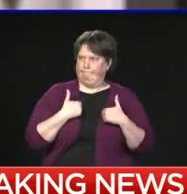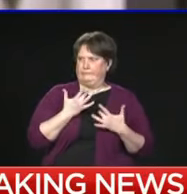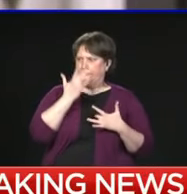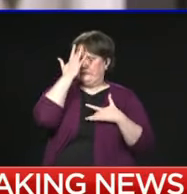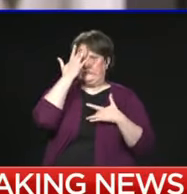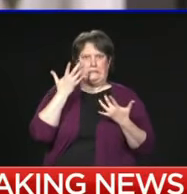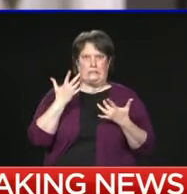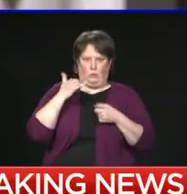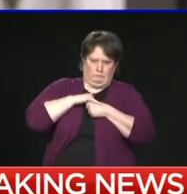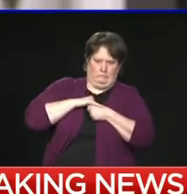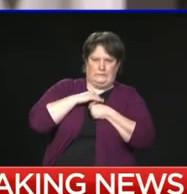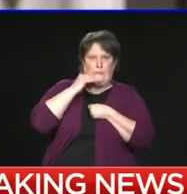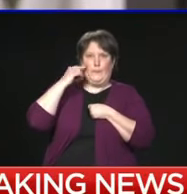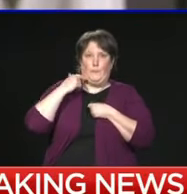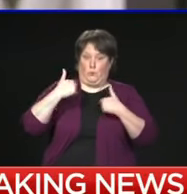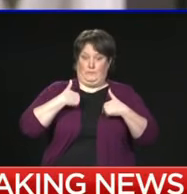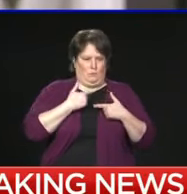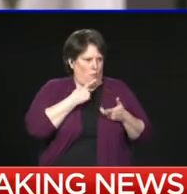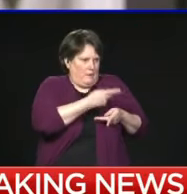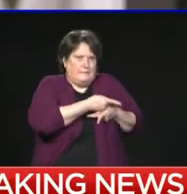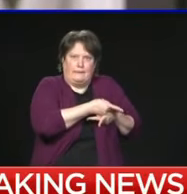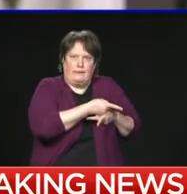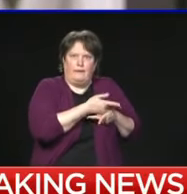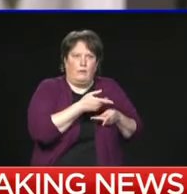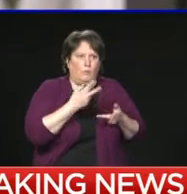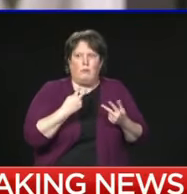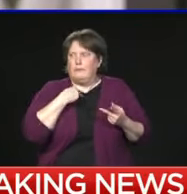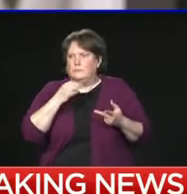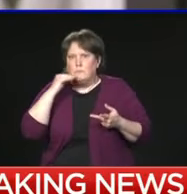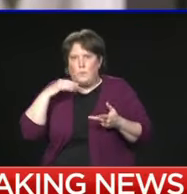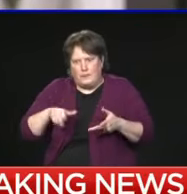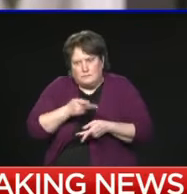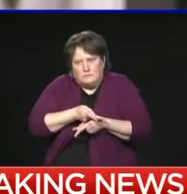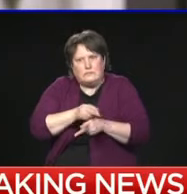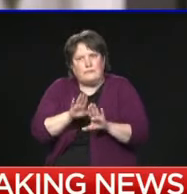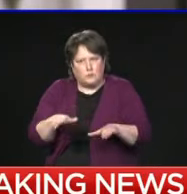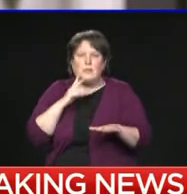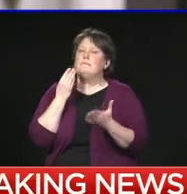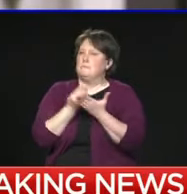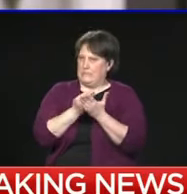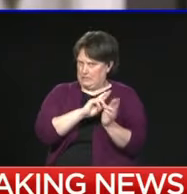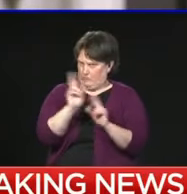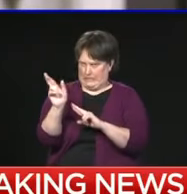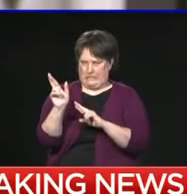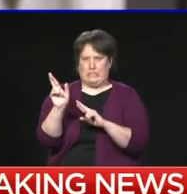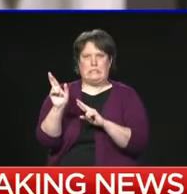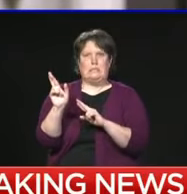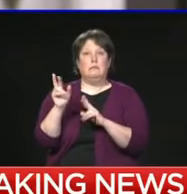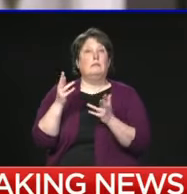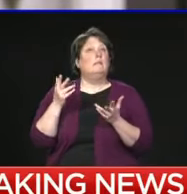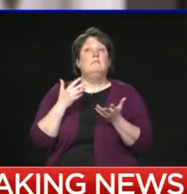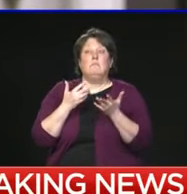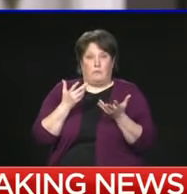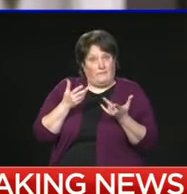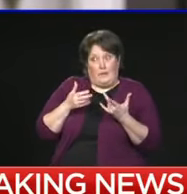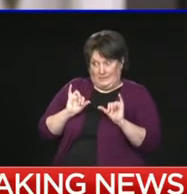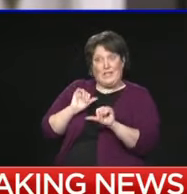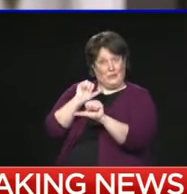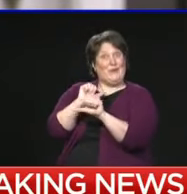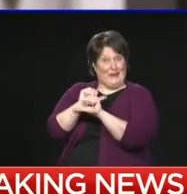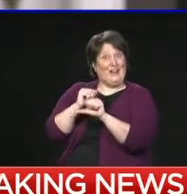looking after someone sick, or at home taking care of your kids, it's there for you. And even if you're still employed but not